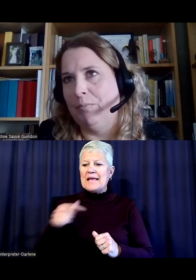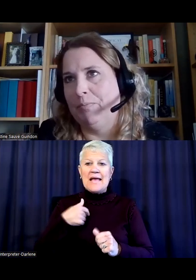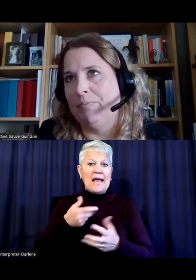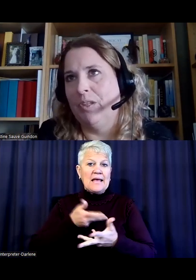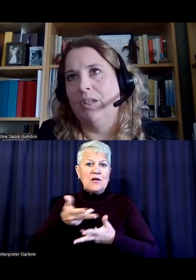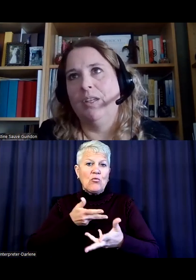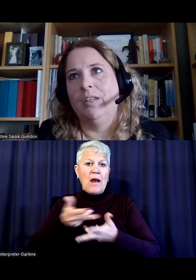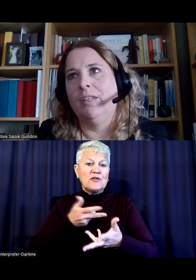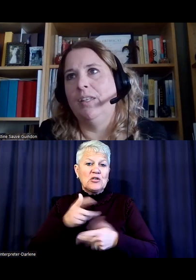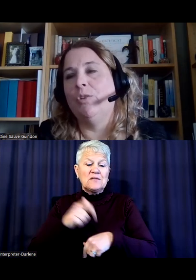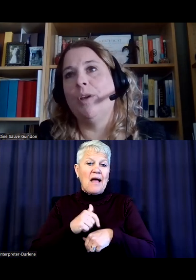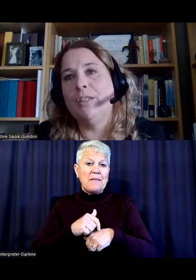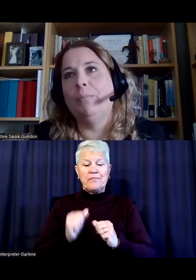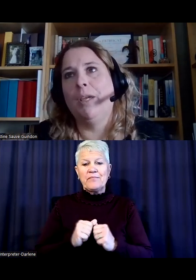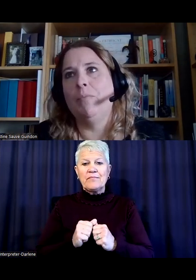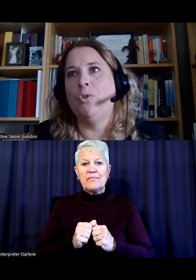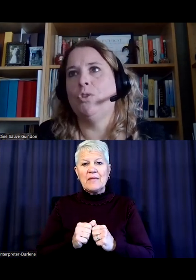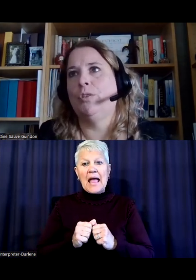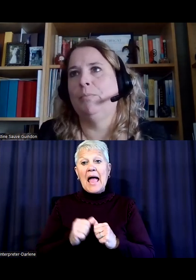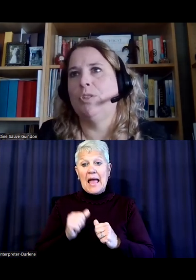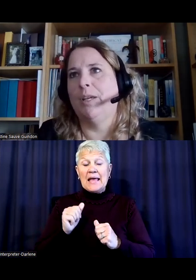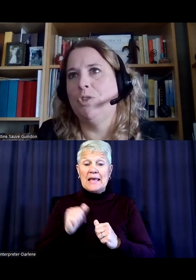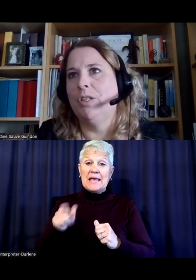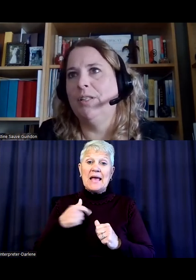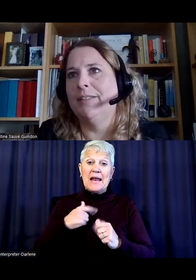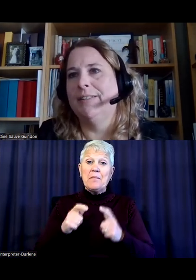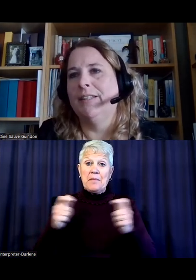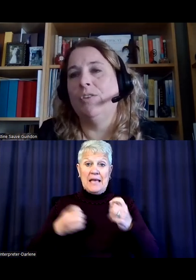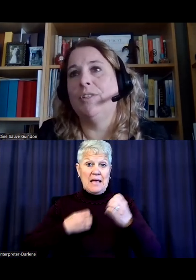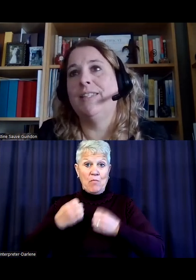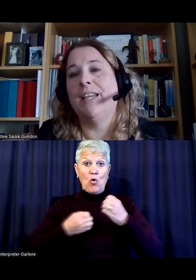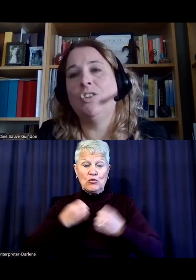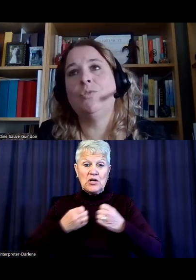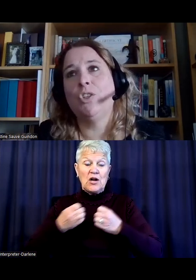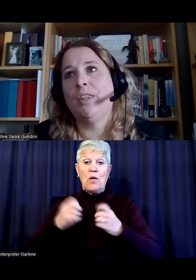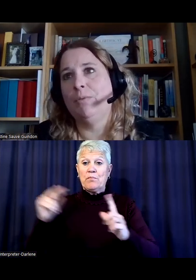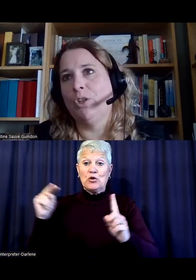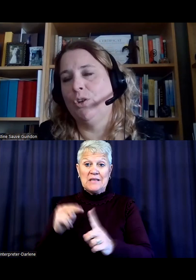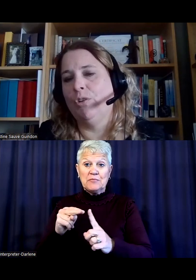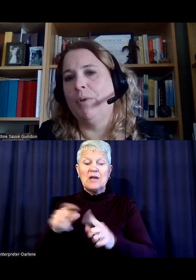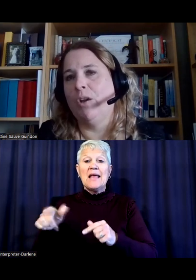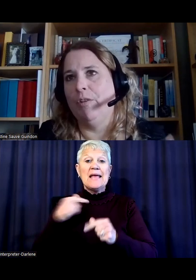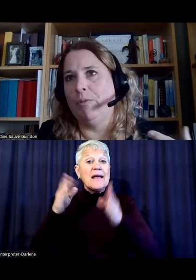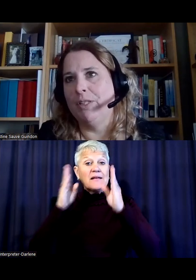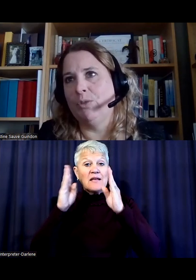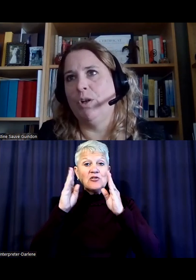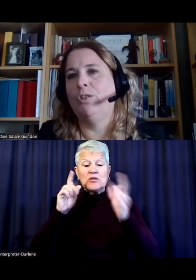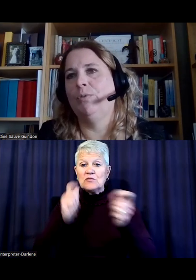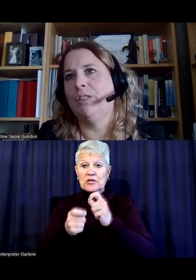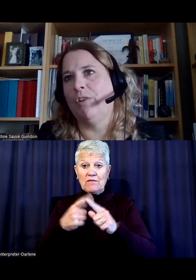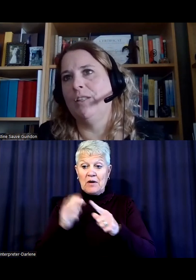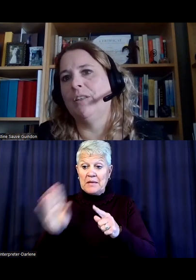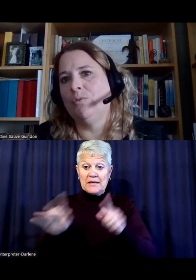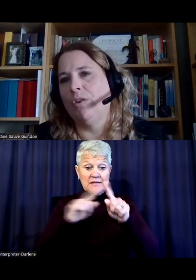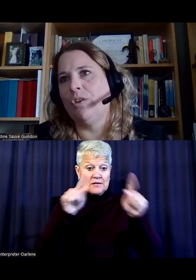time. There was a big emotional perception. There was this tension switching that was occurred by going from his square to